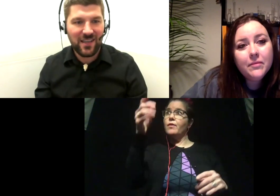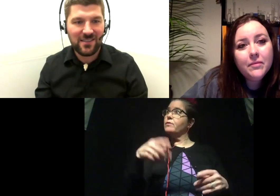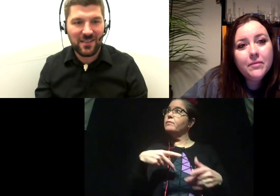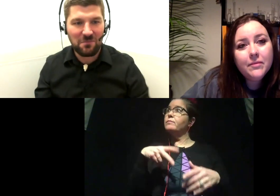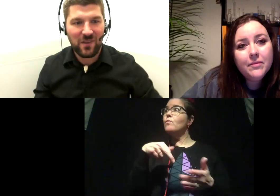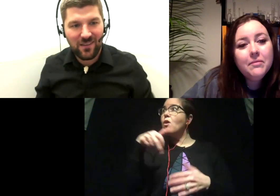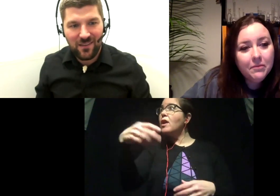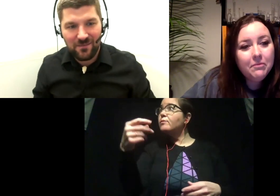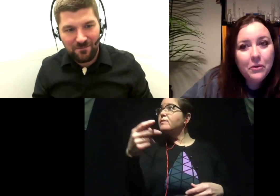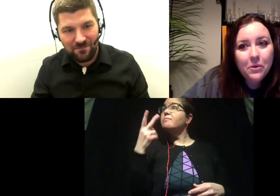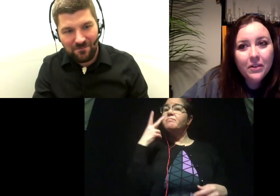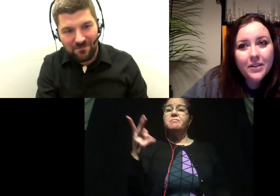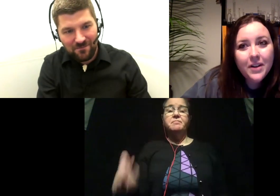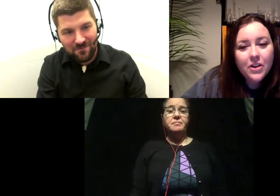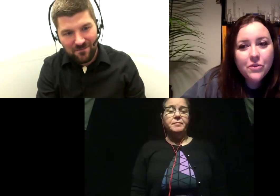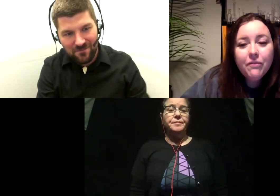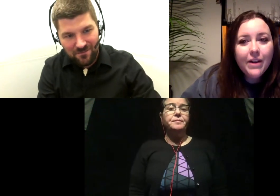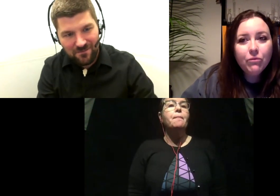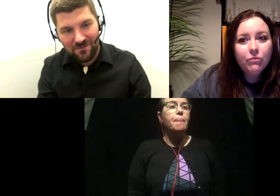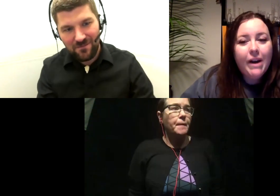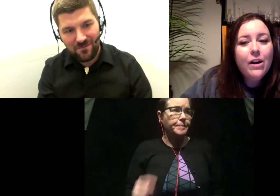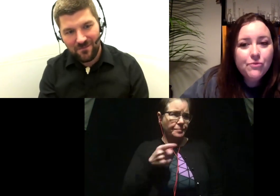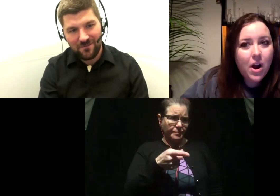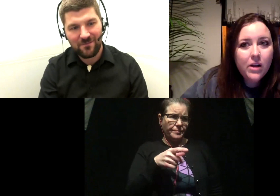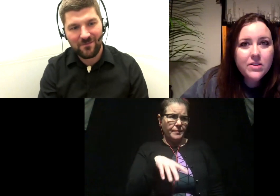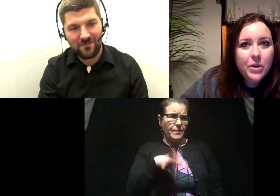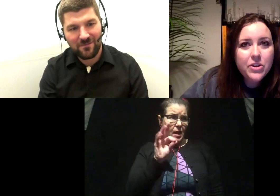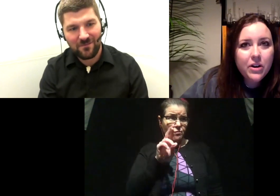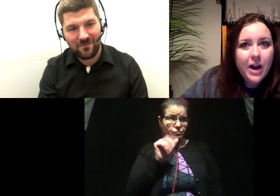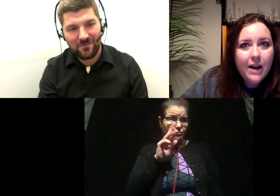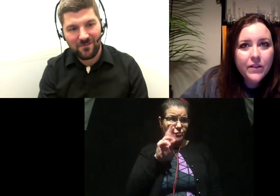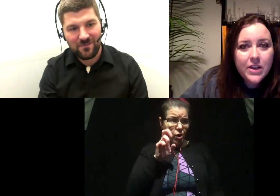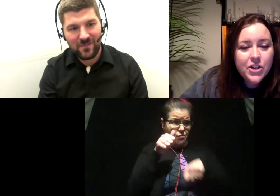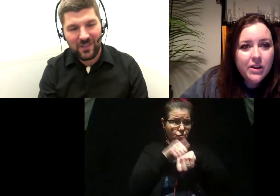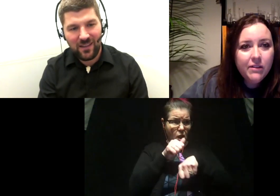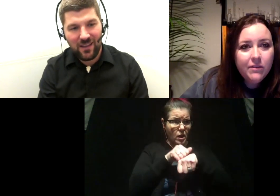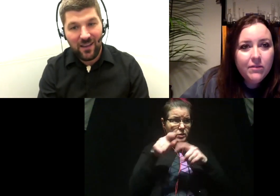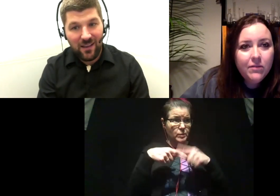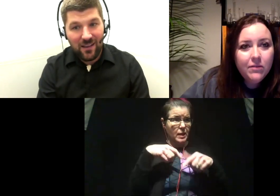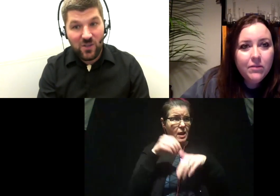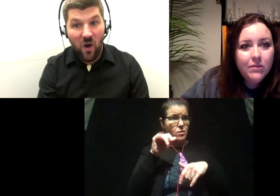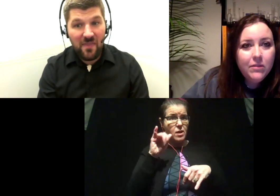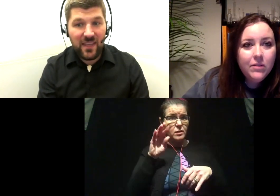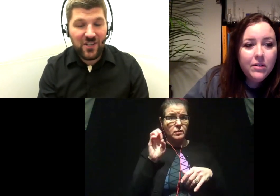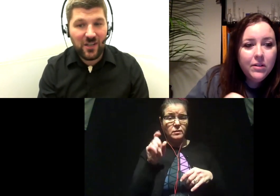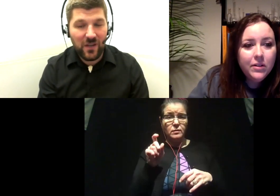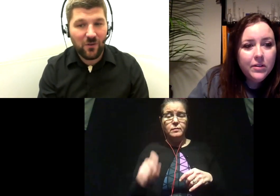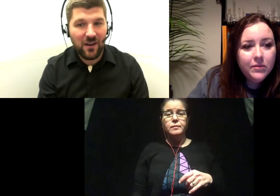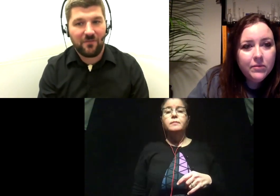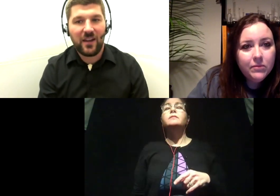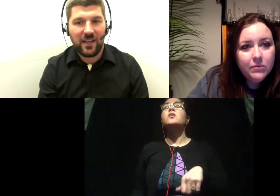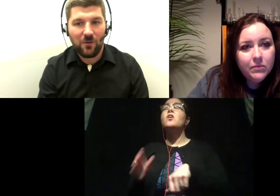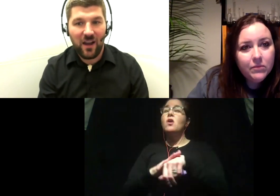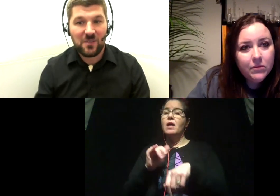walk outside and see them. Cool. Do you ever find rare rocks when you're out on the ice sheet? So on the ice sheet, we don't